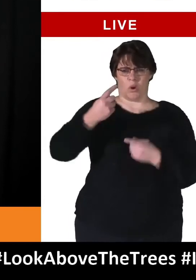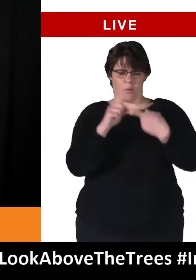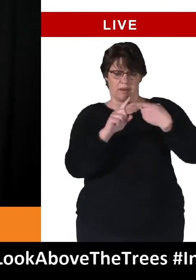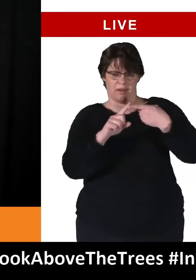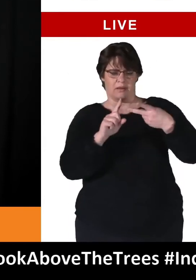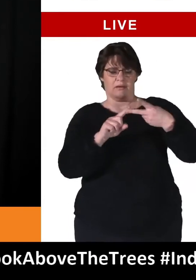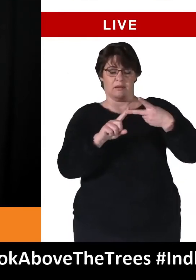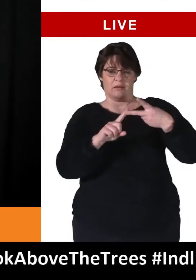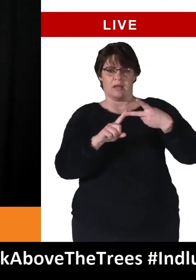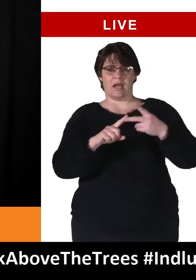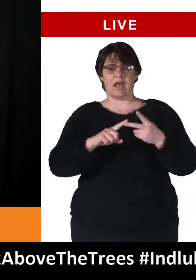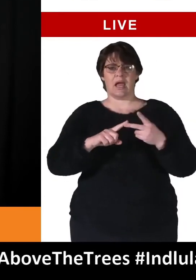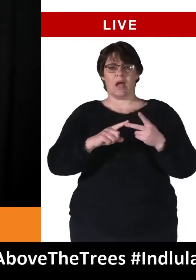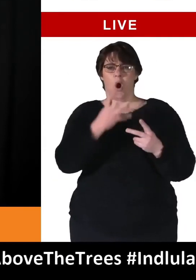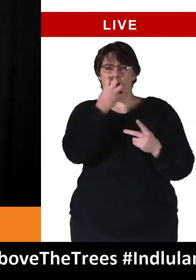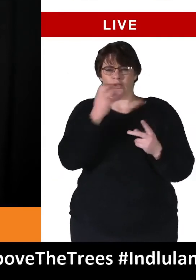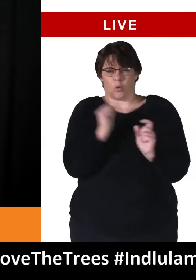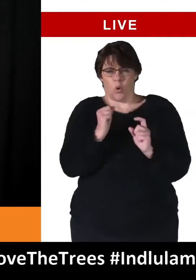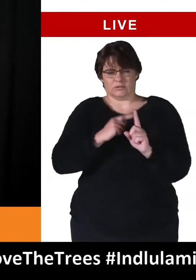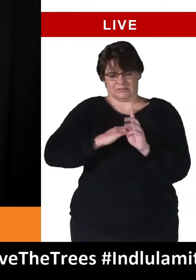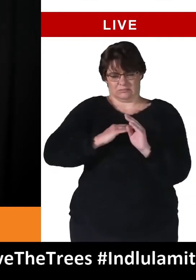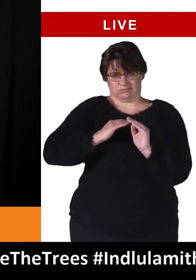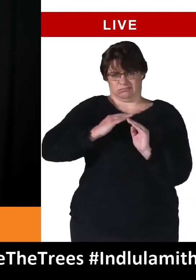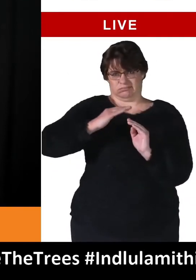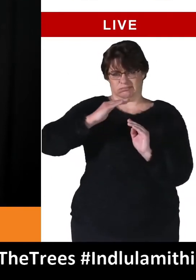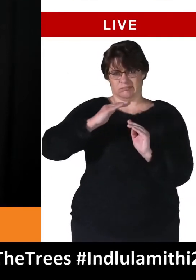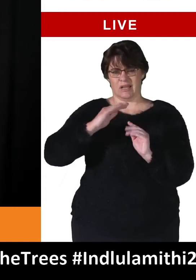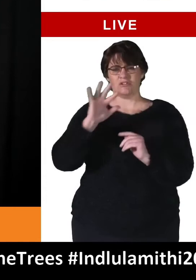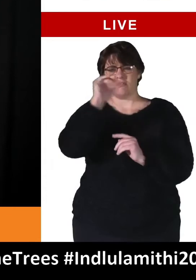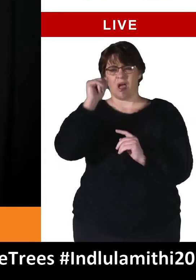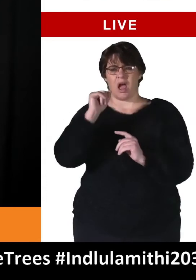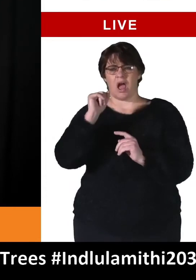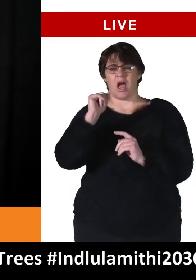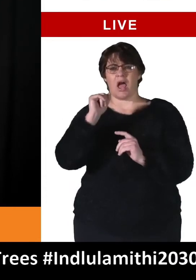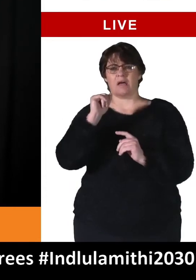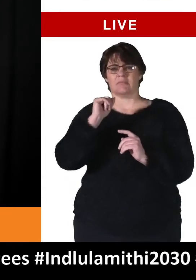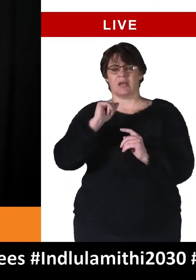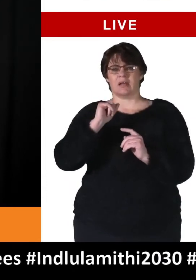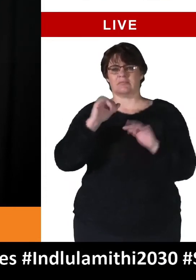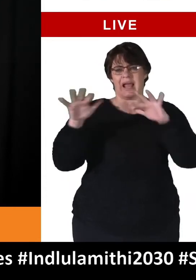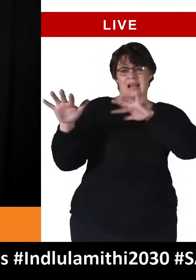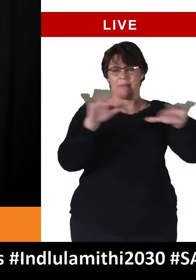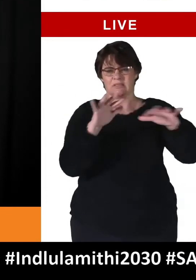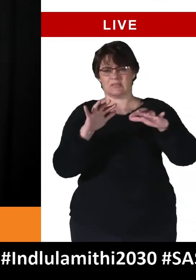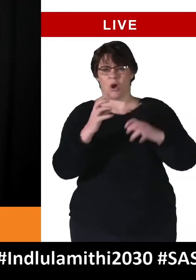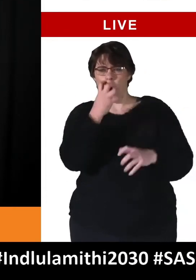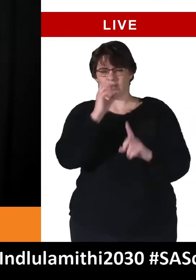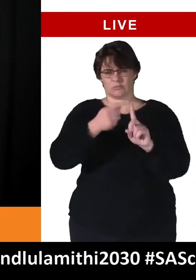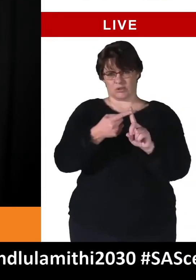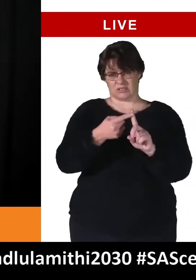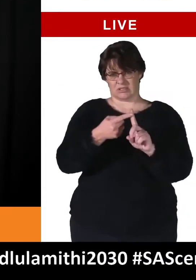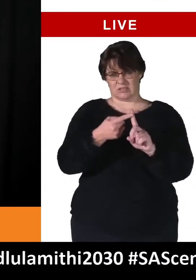is temperature increases. South Africa is deemed a climate hotspot in UN